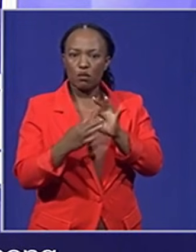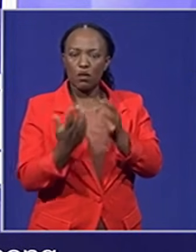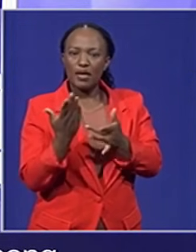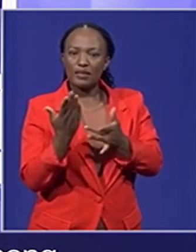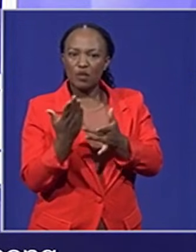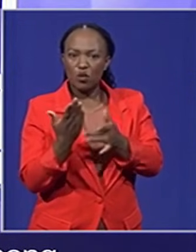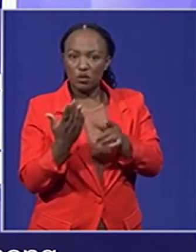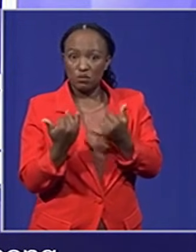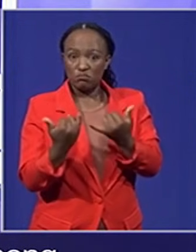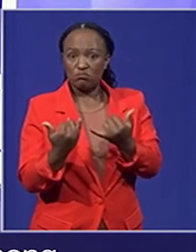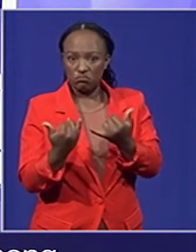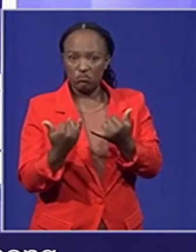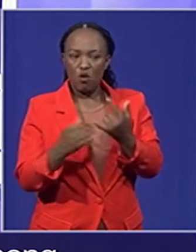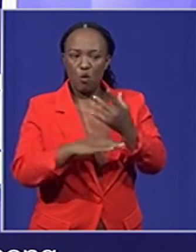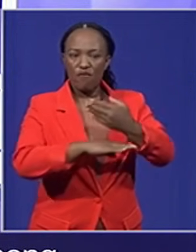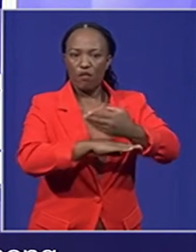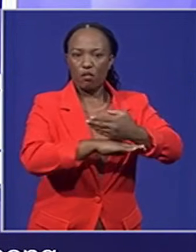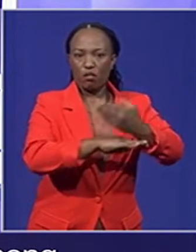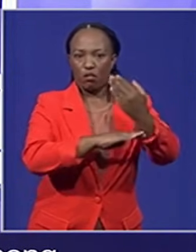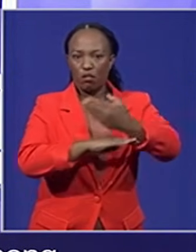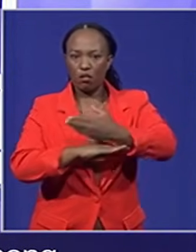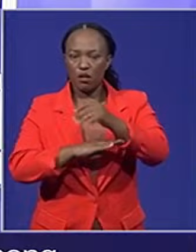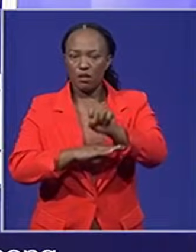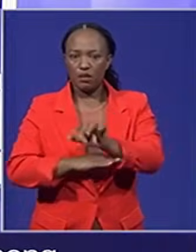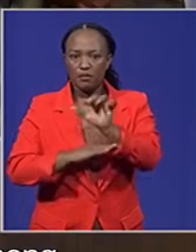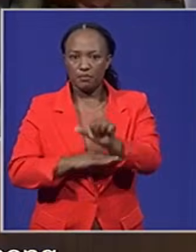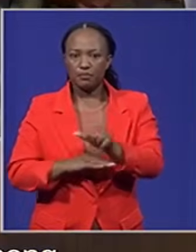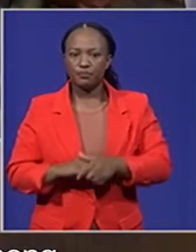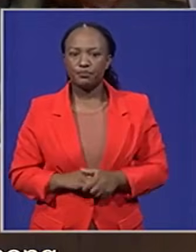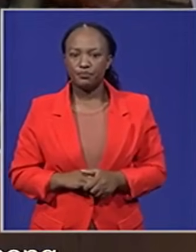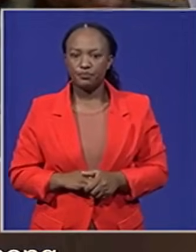teknologi ya sebjalebjale mellwaneng ya Afrika Borwa.